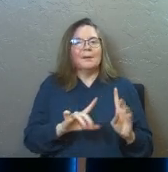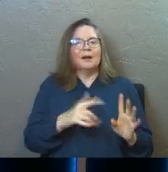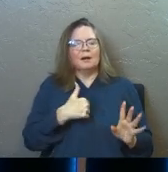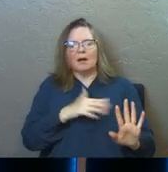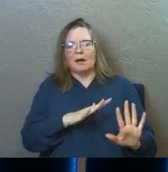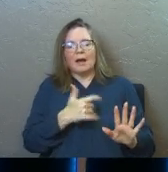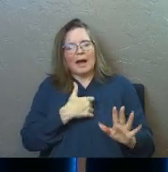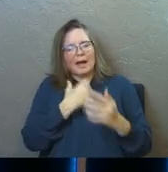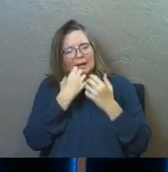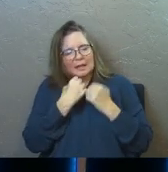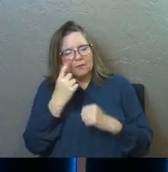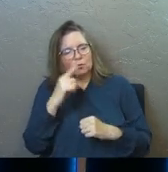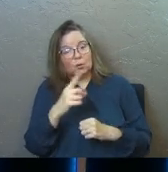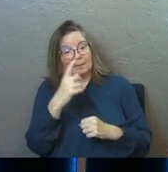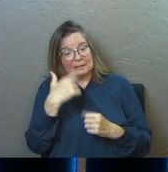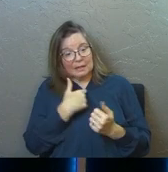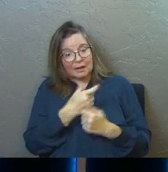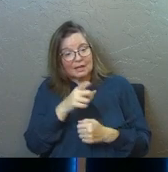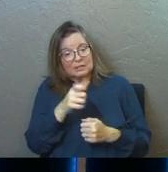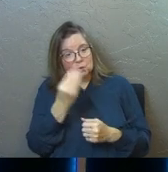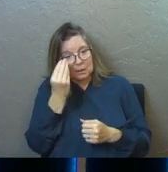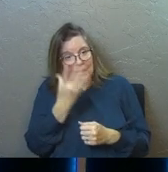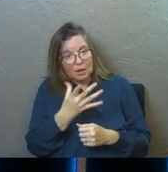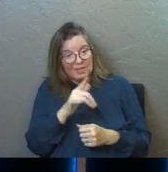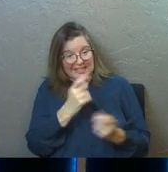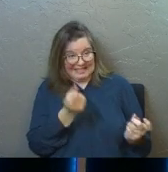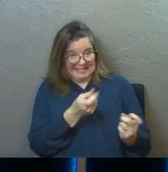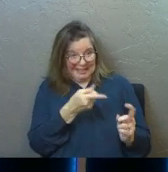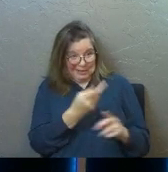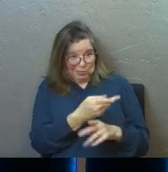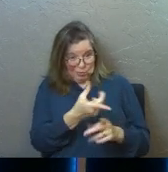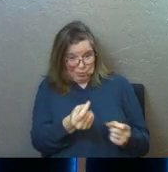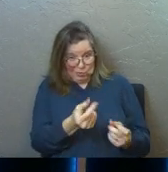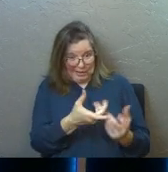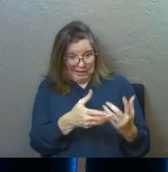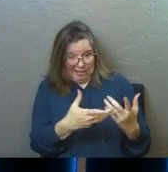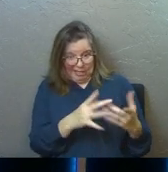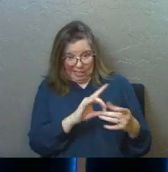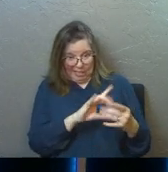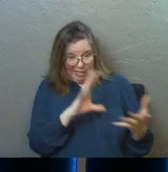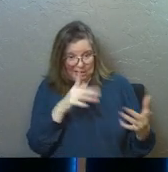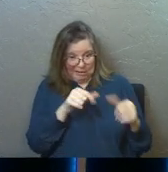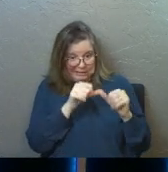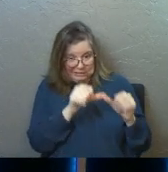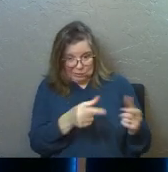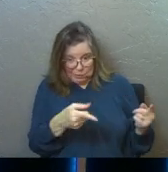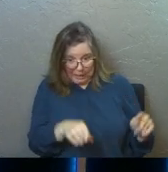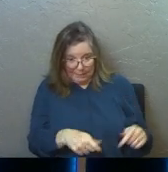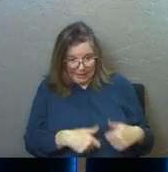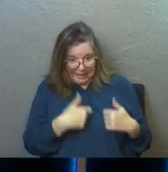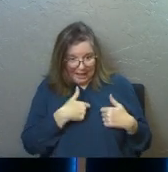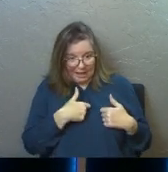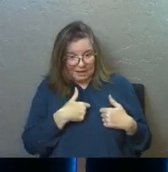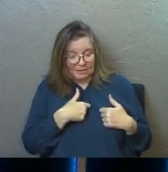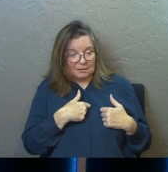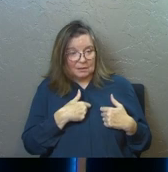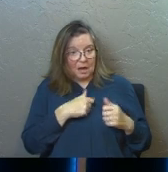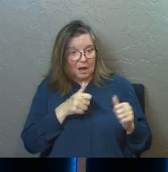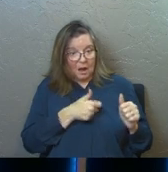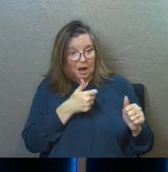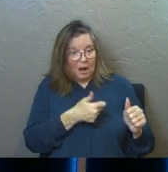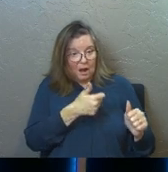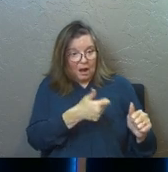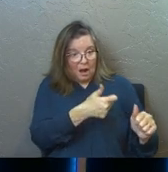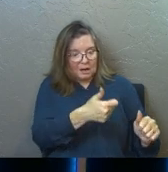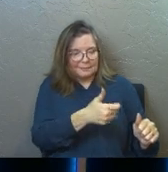I care for you. And because I care for you, I need to know that this sin that you're walking in, this brokenness that you're allowing to continue to happen in your life, and you're just kind of